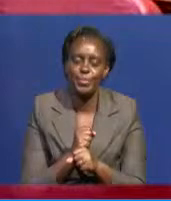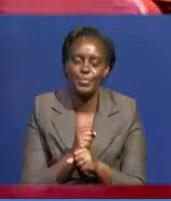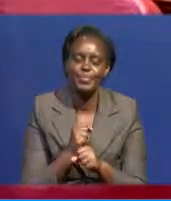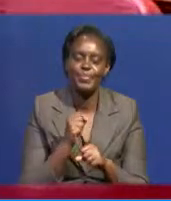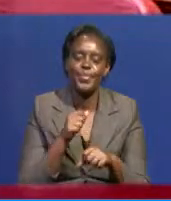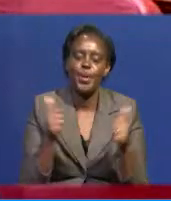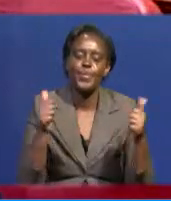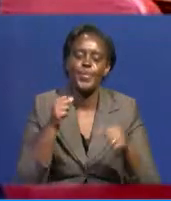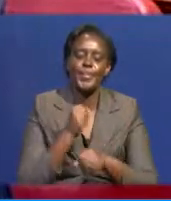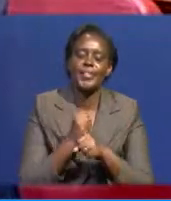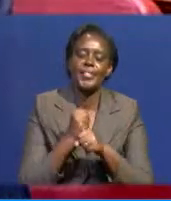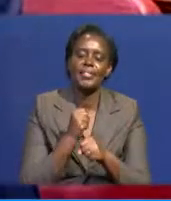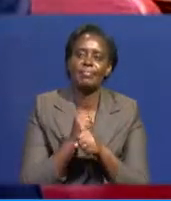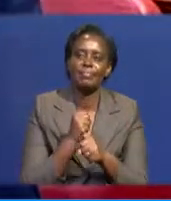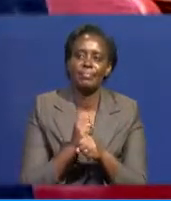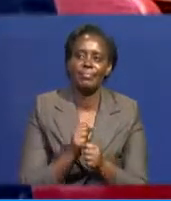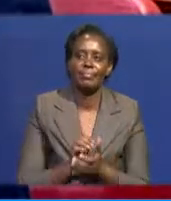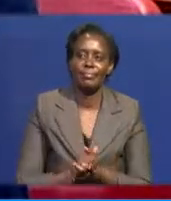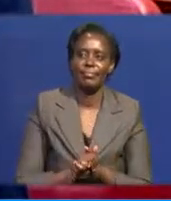job.